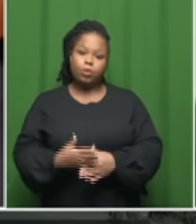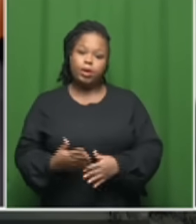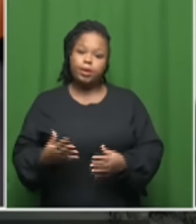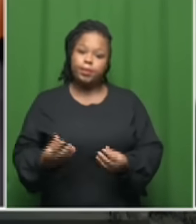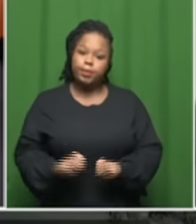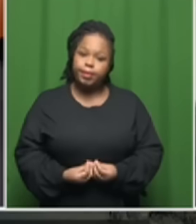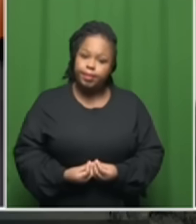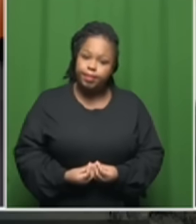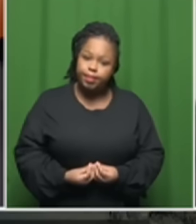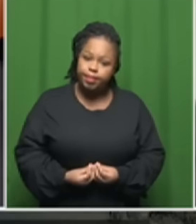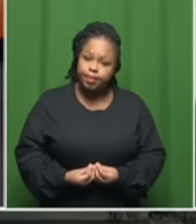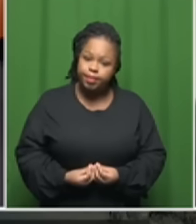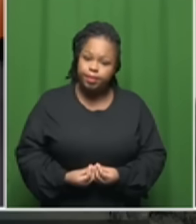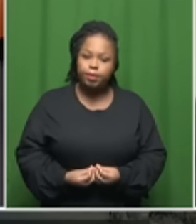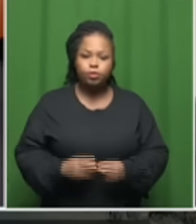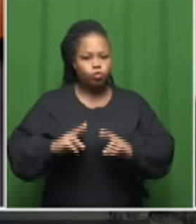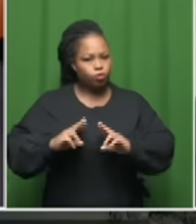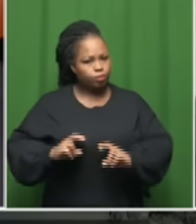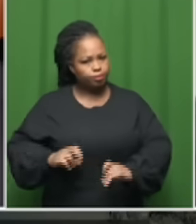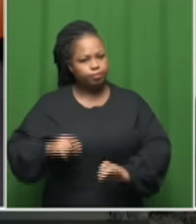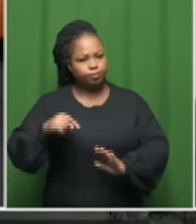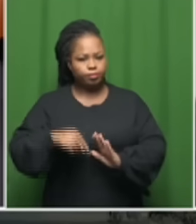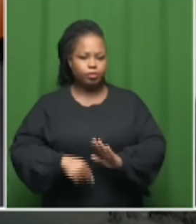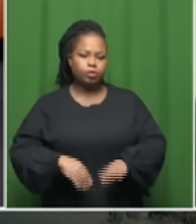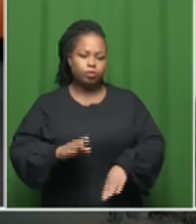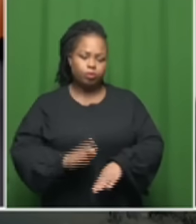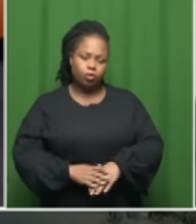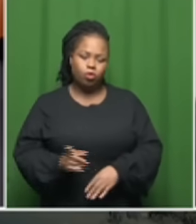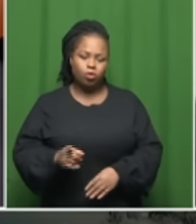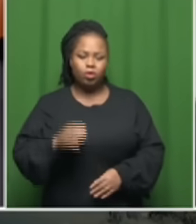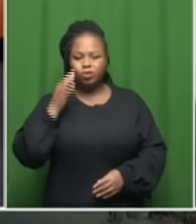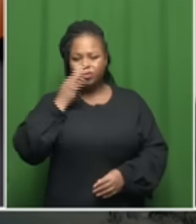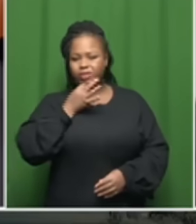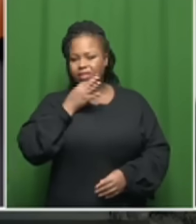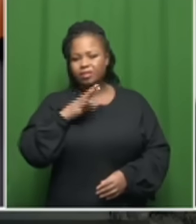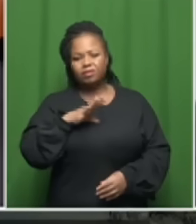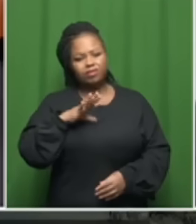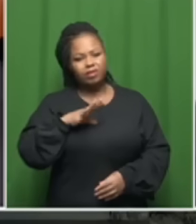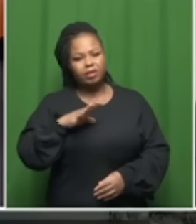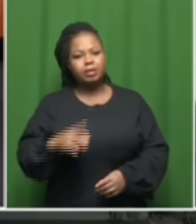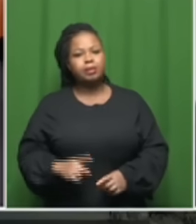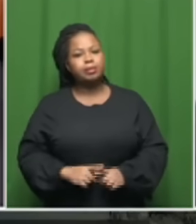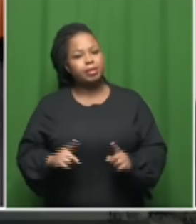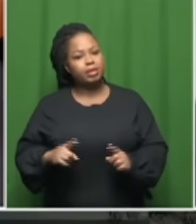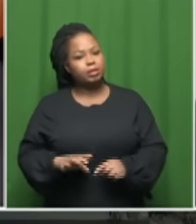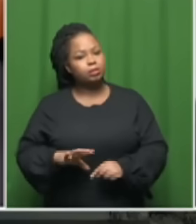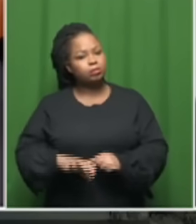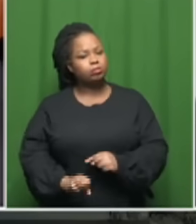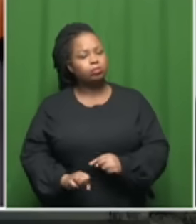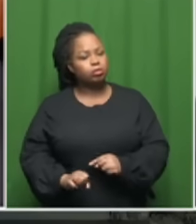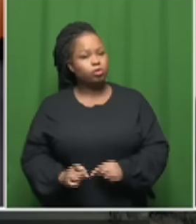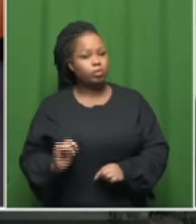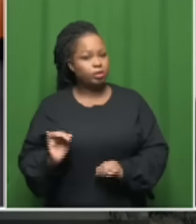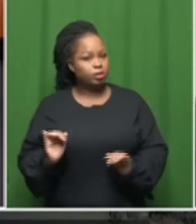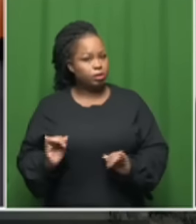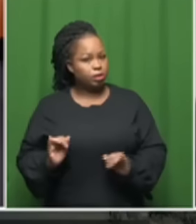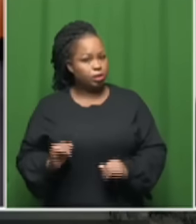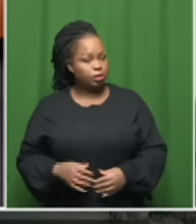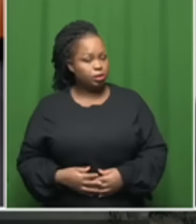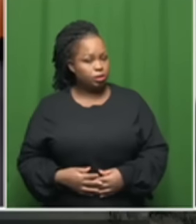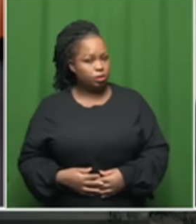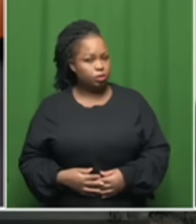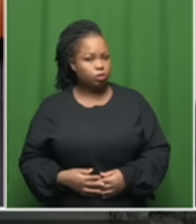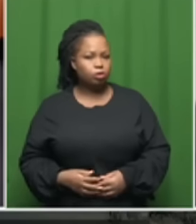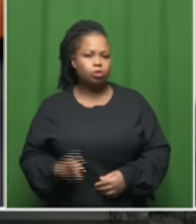to look deeper into this? I know you're assuring us it's fine. However, there is a finding. We need to take this seriously. Are you going to